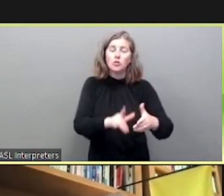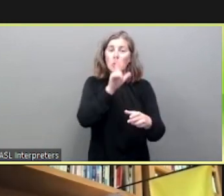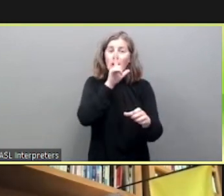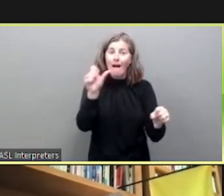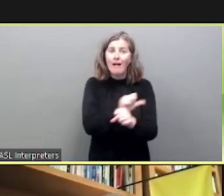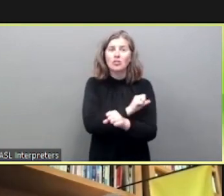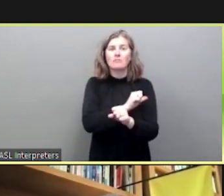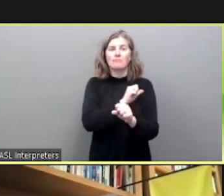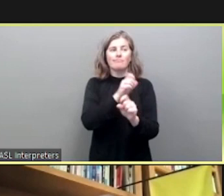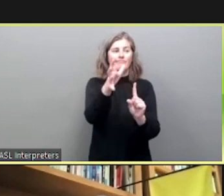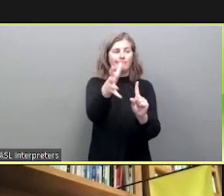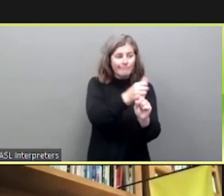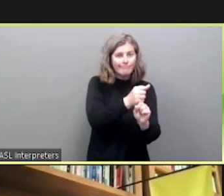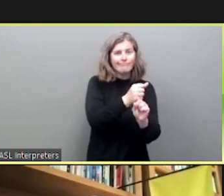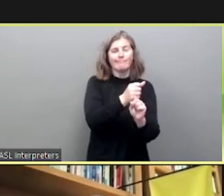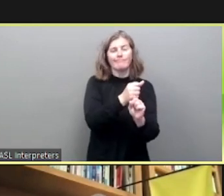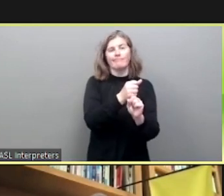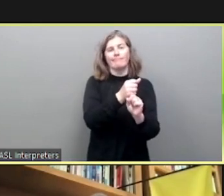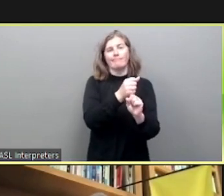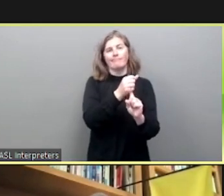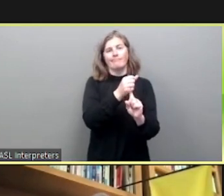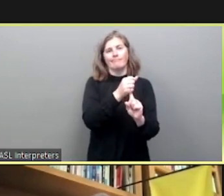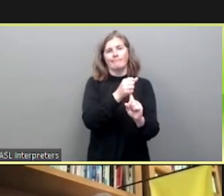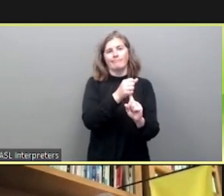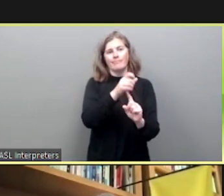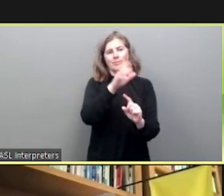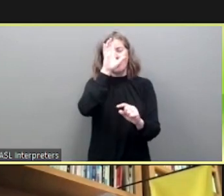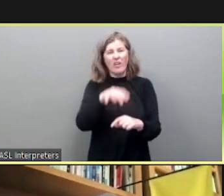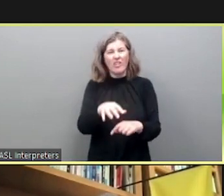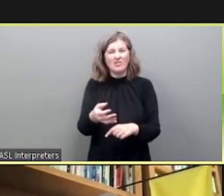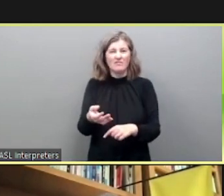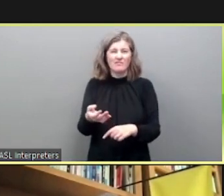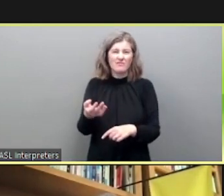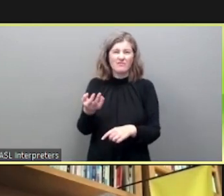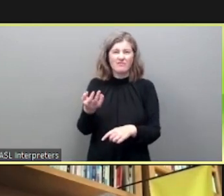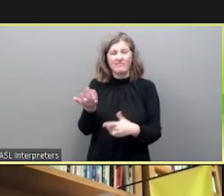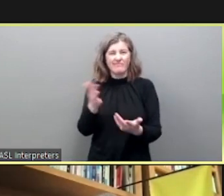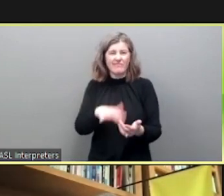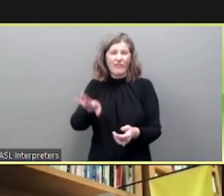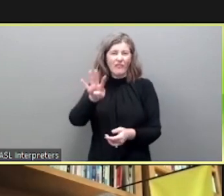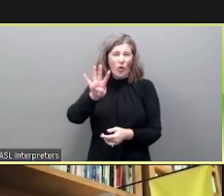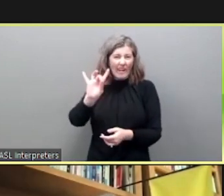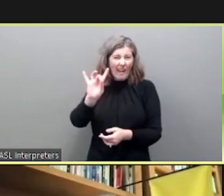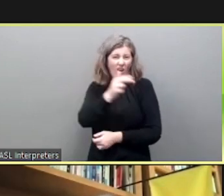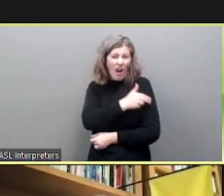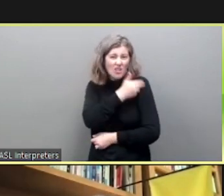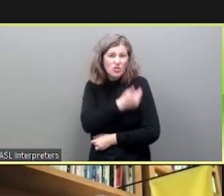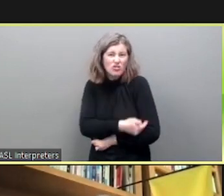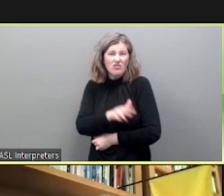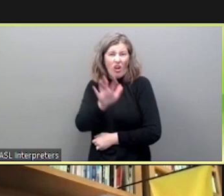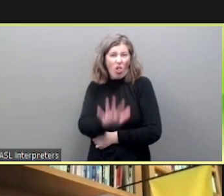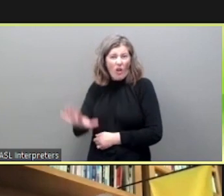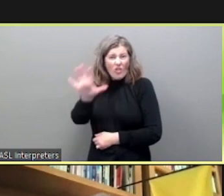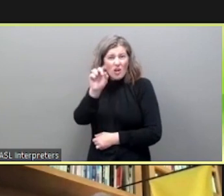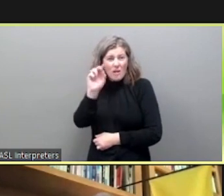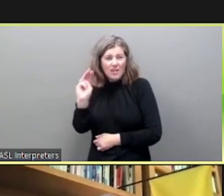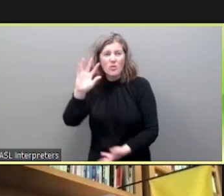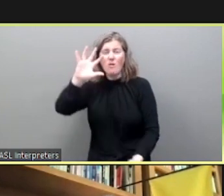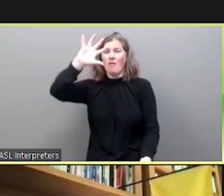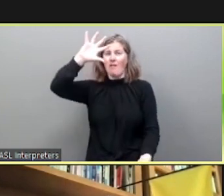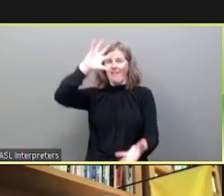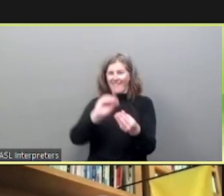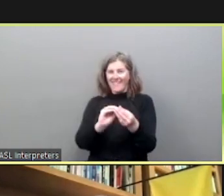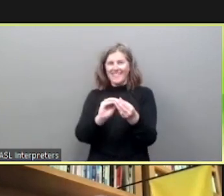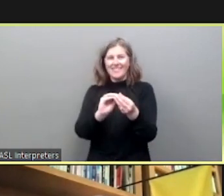knit 4 dozen hospitals in the state of New Mexico into a single sort of hospital